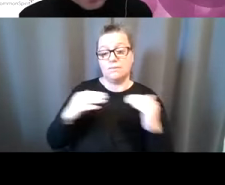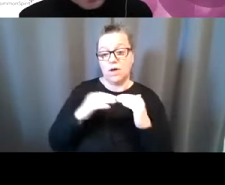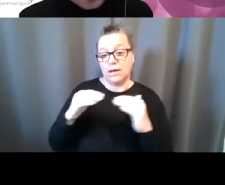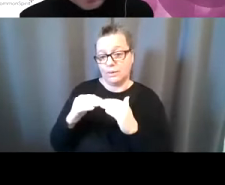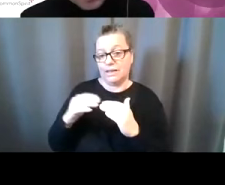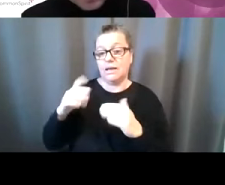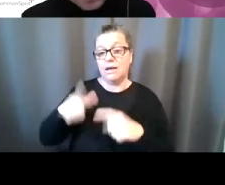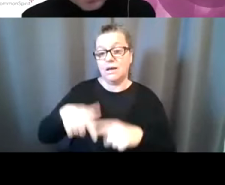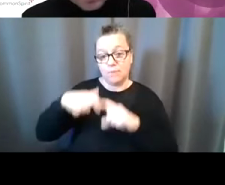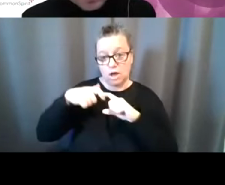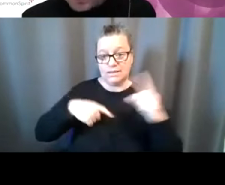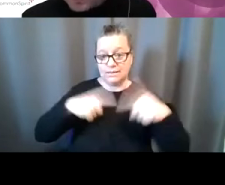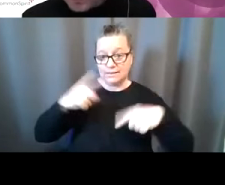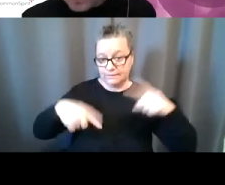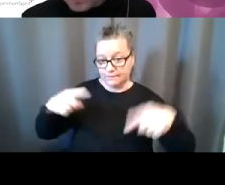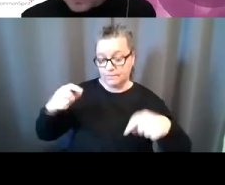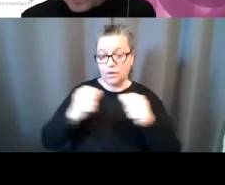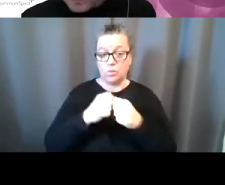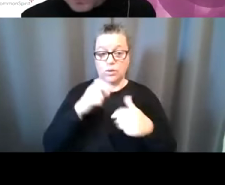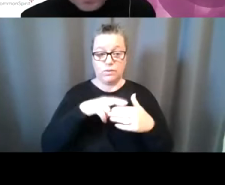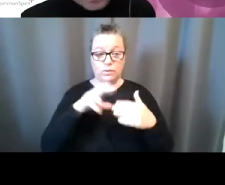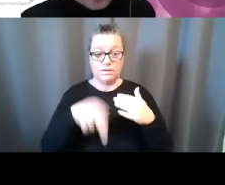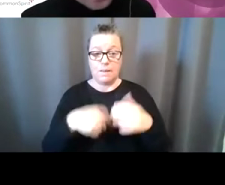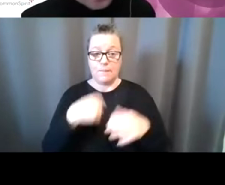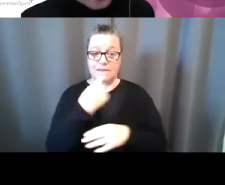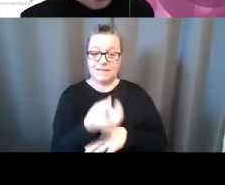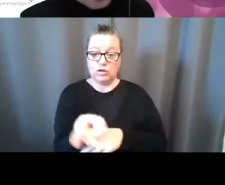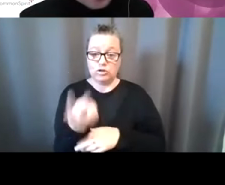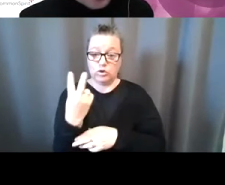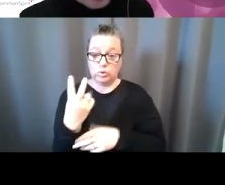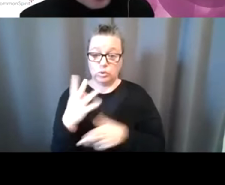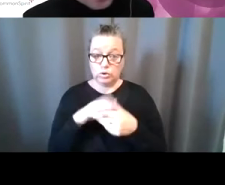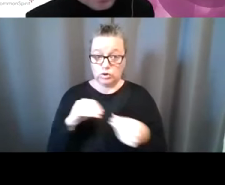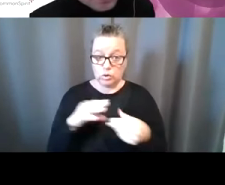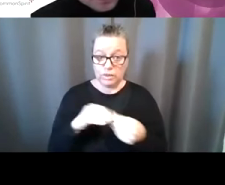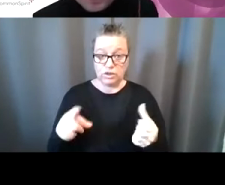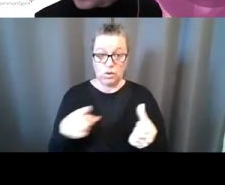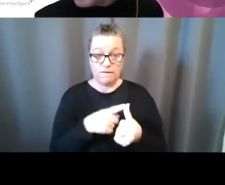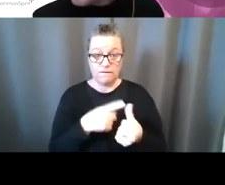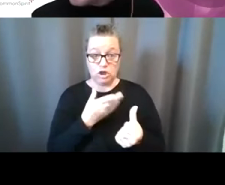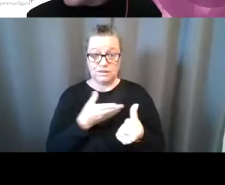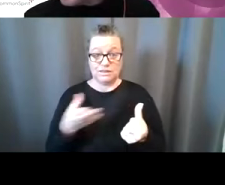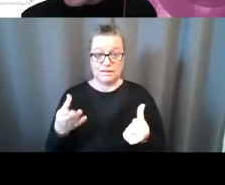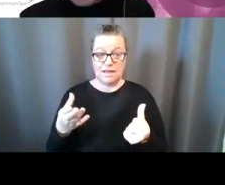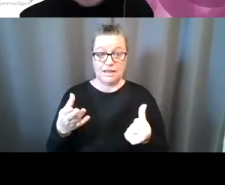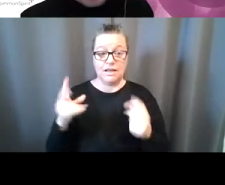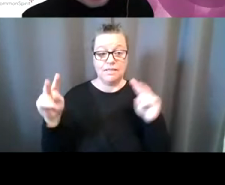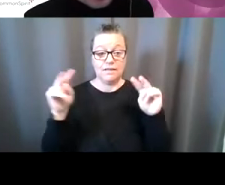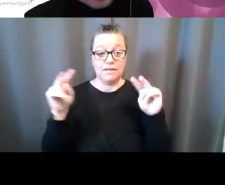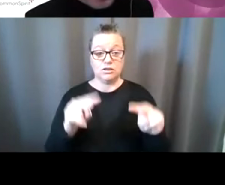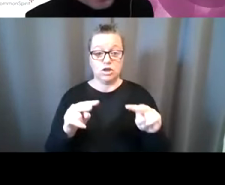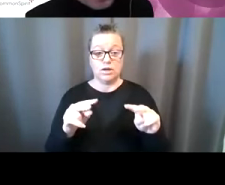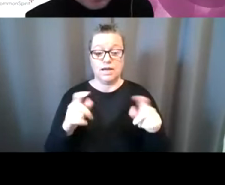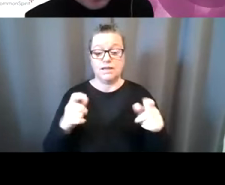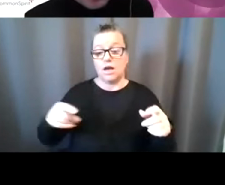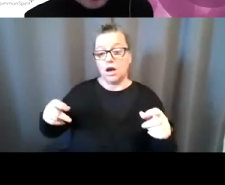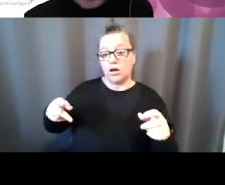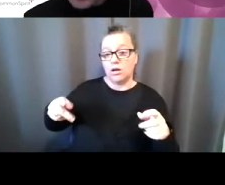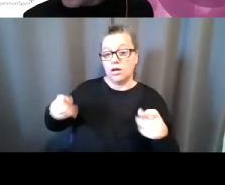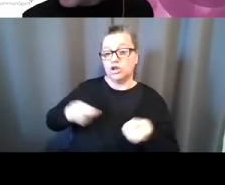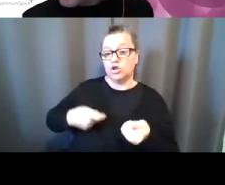various settings with the following results. I'm going to tell 2 stories. So the first thing that, let's take a look at our transplant